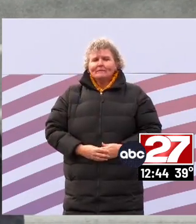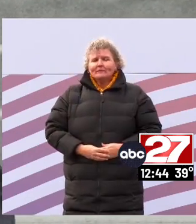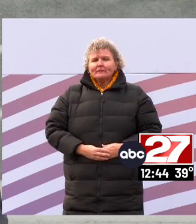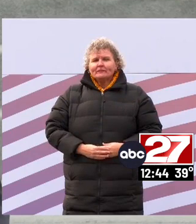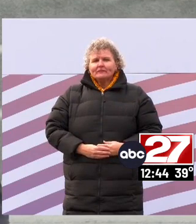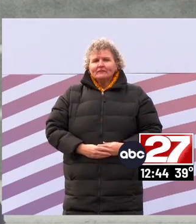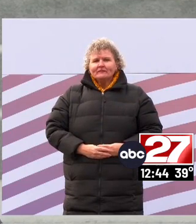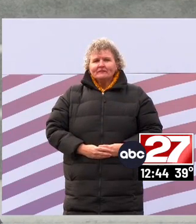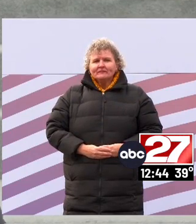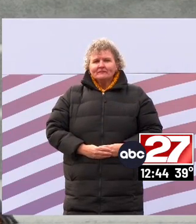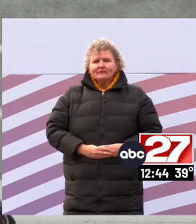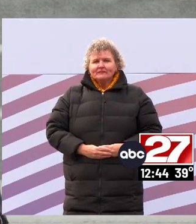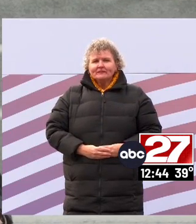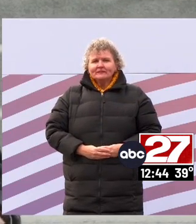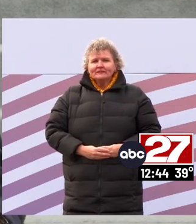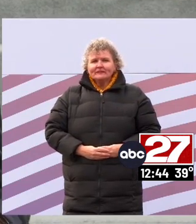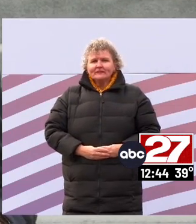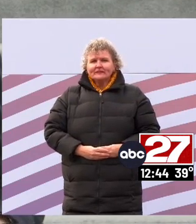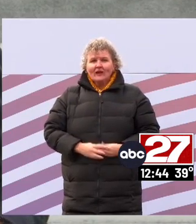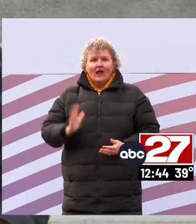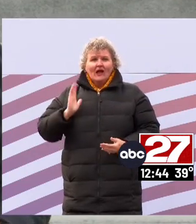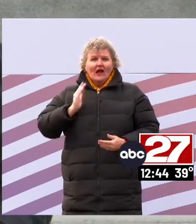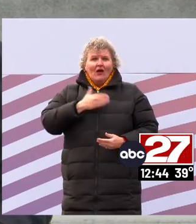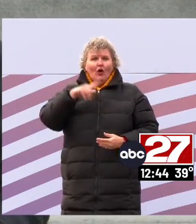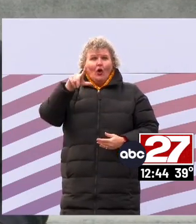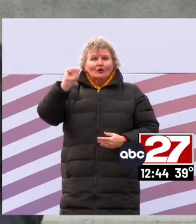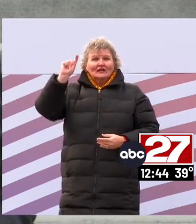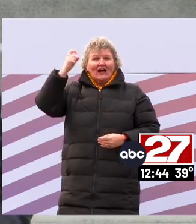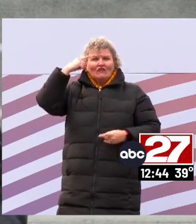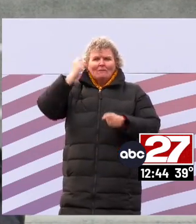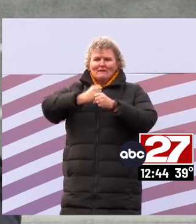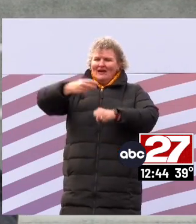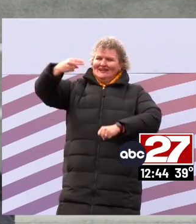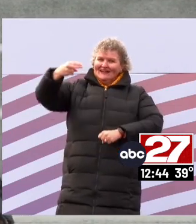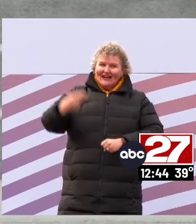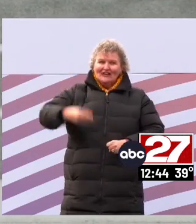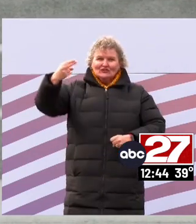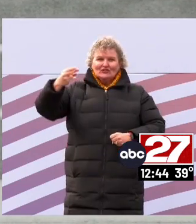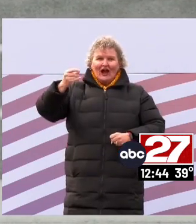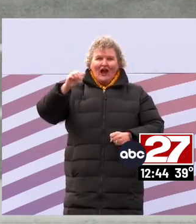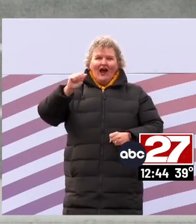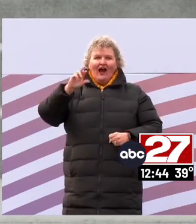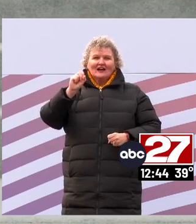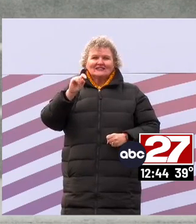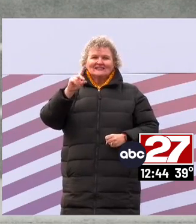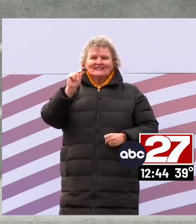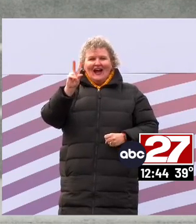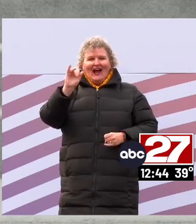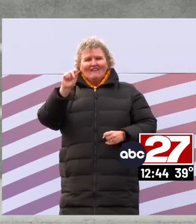To our history-making Lieutenant Governor, Austin Davis.